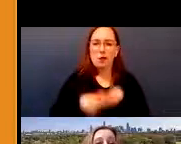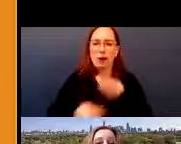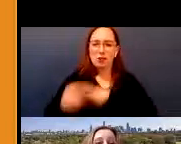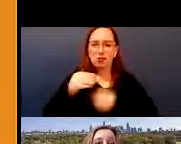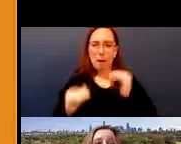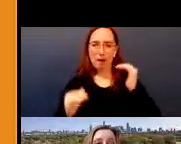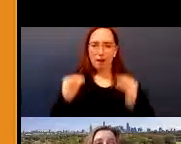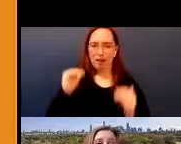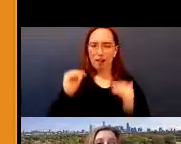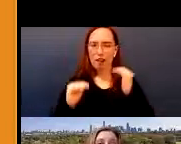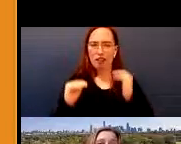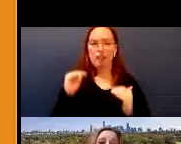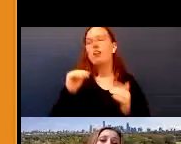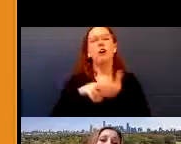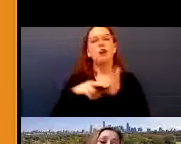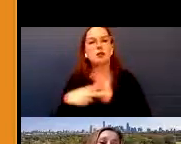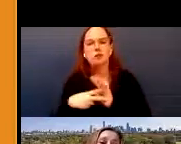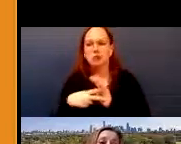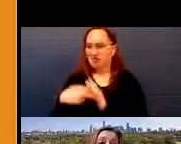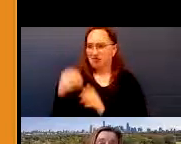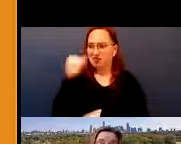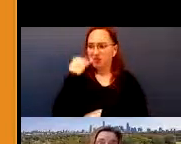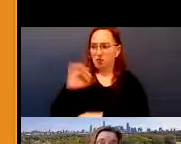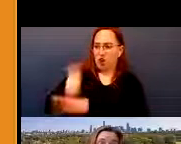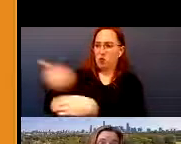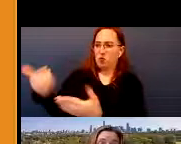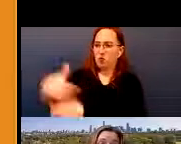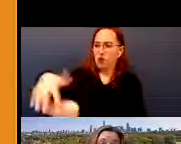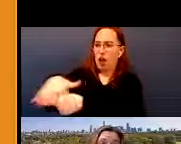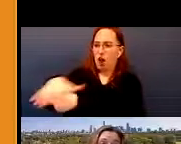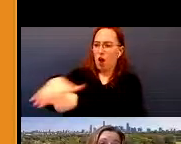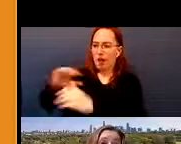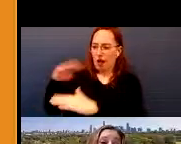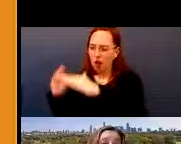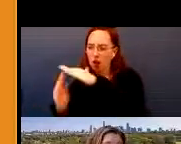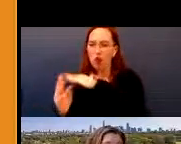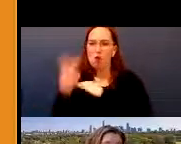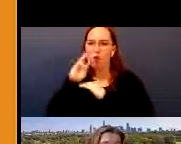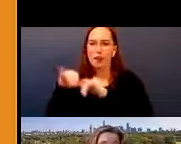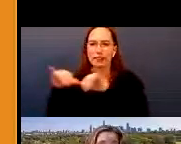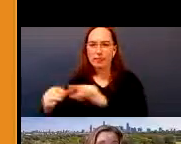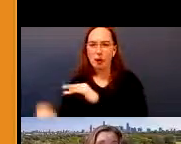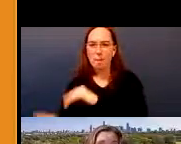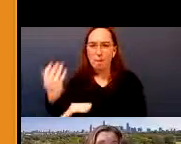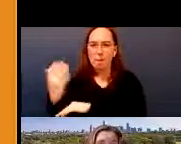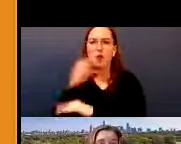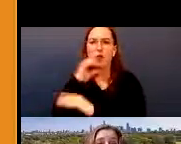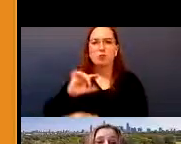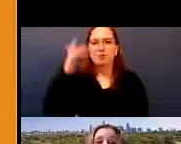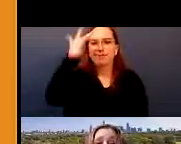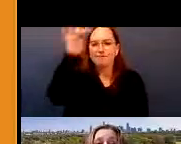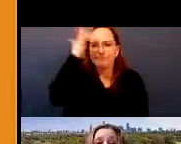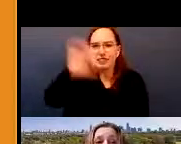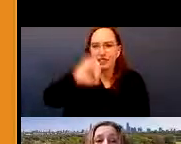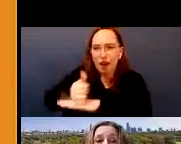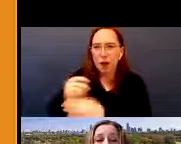areas that are irrigated, we want to make sure that we're being water smart with establishing plans. All